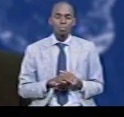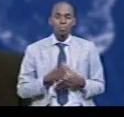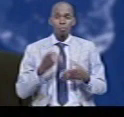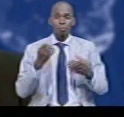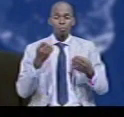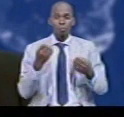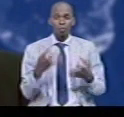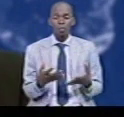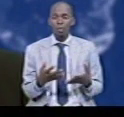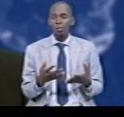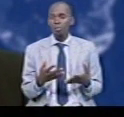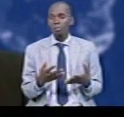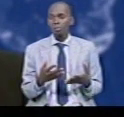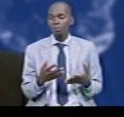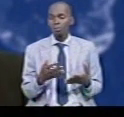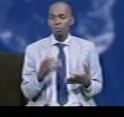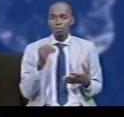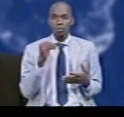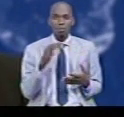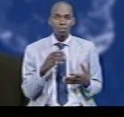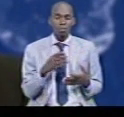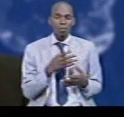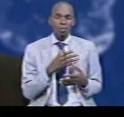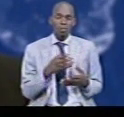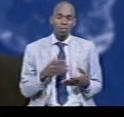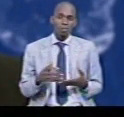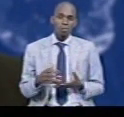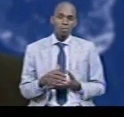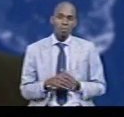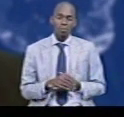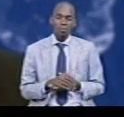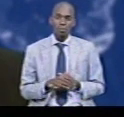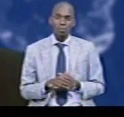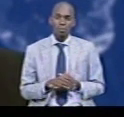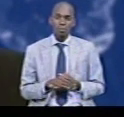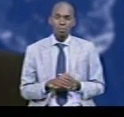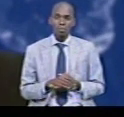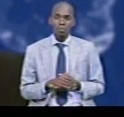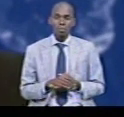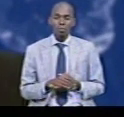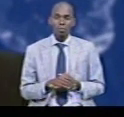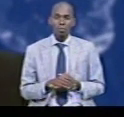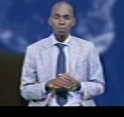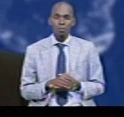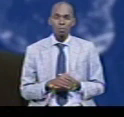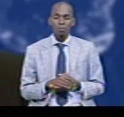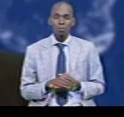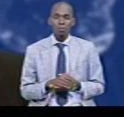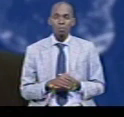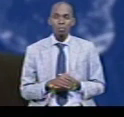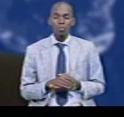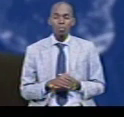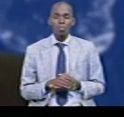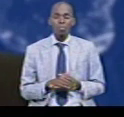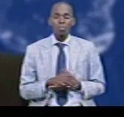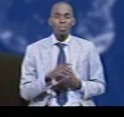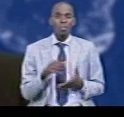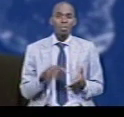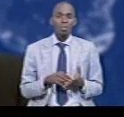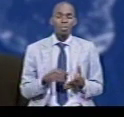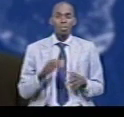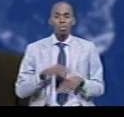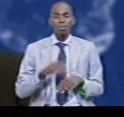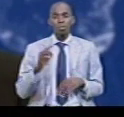love God deeply and yearn for his presence daily. So on this first day of his wonderful and wonder-filled